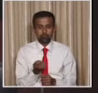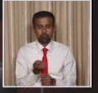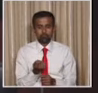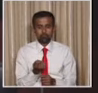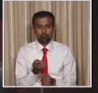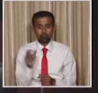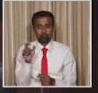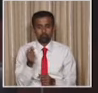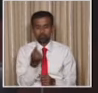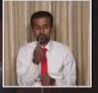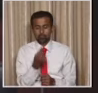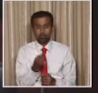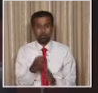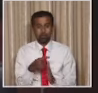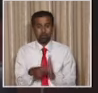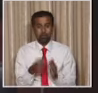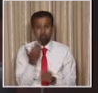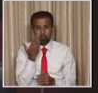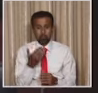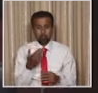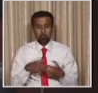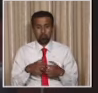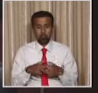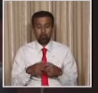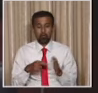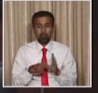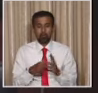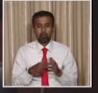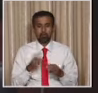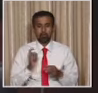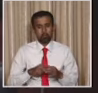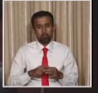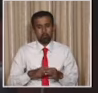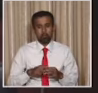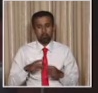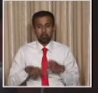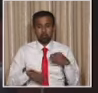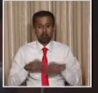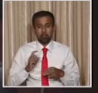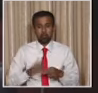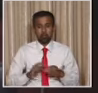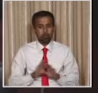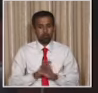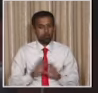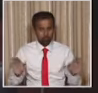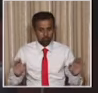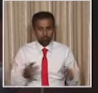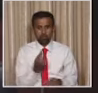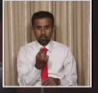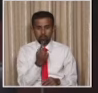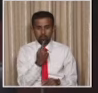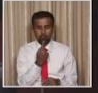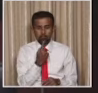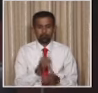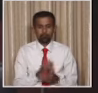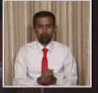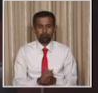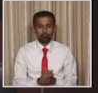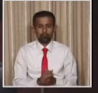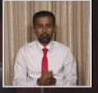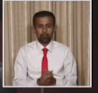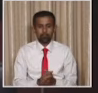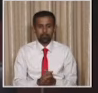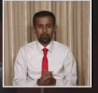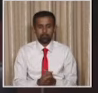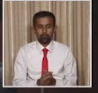to disagree with that statement right at the beginning, because there's economics, there's politics, and there is a political